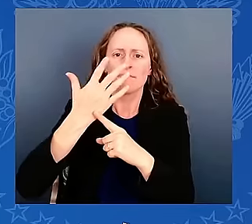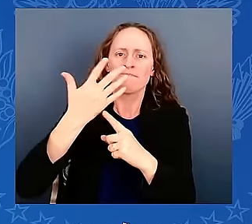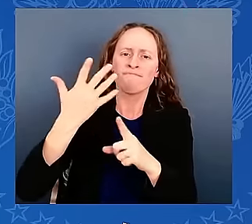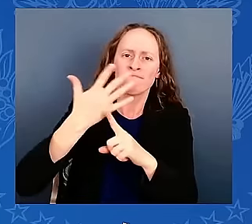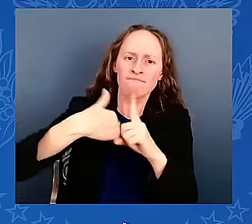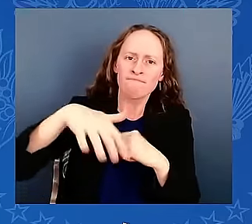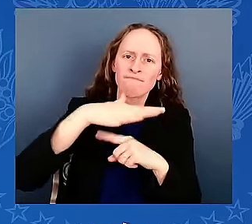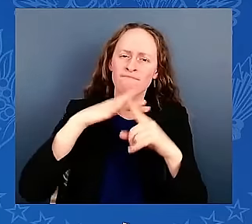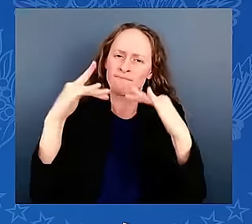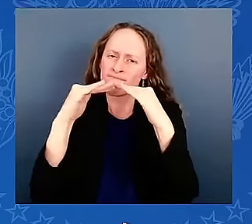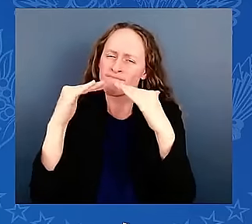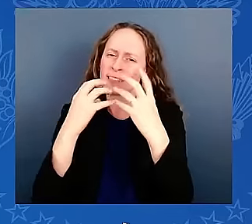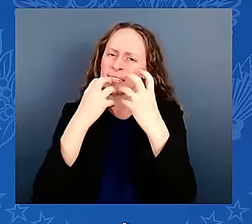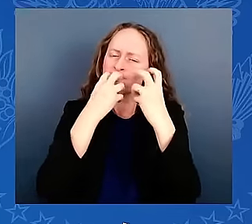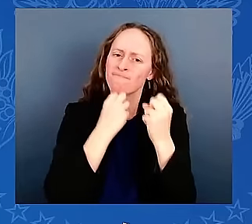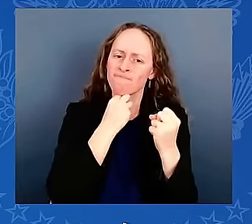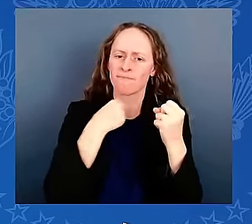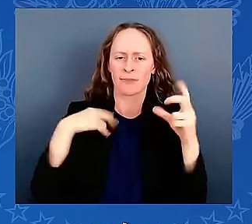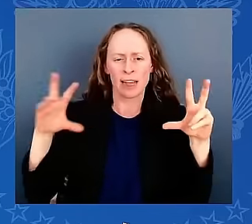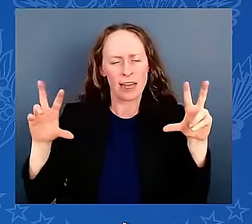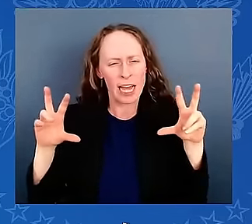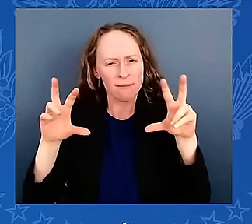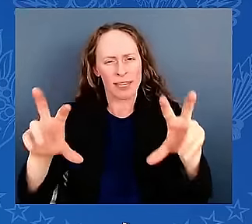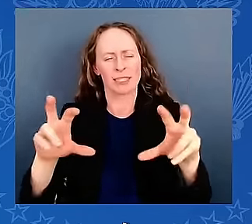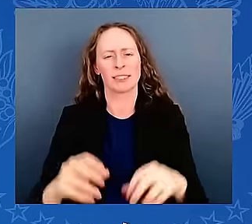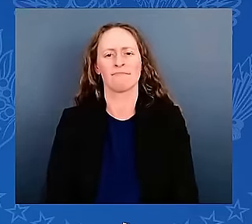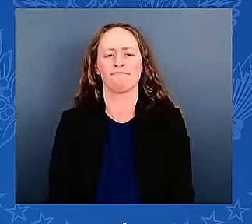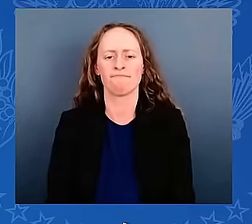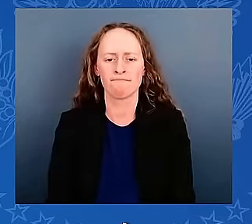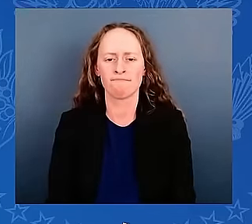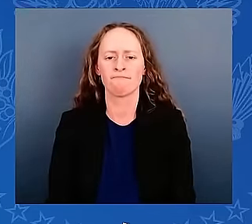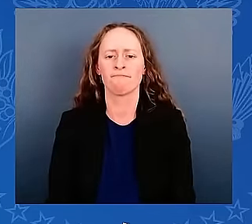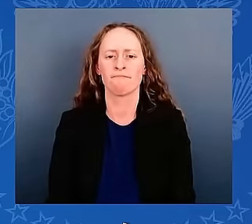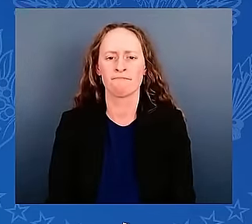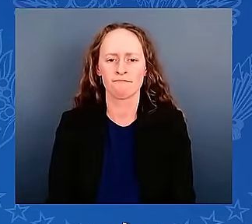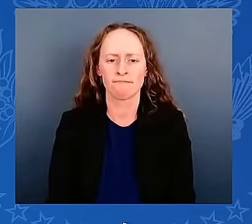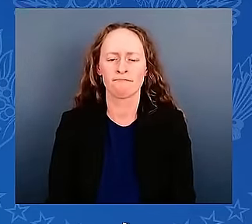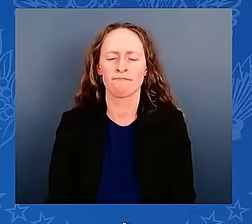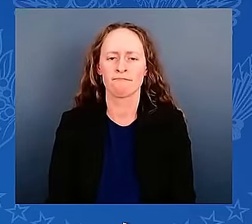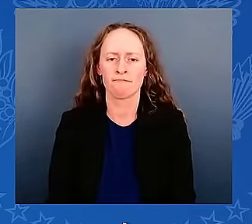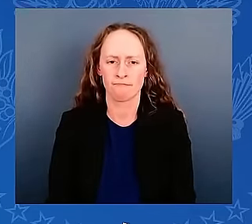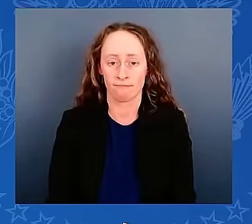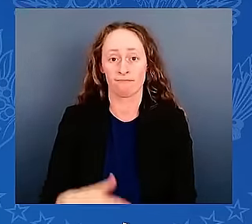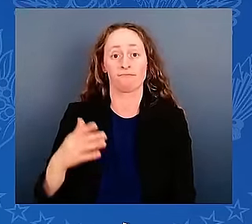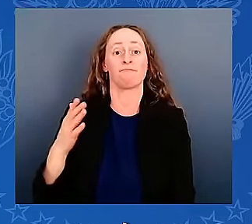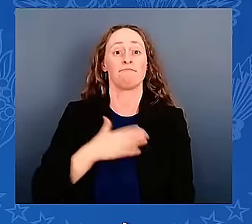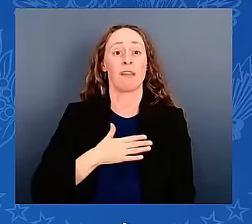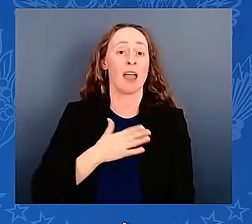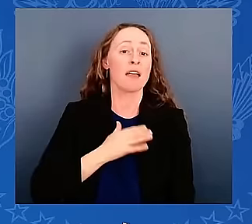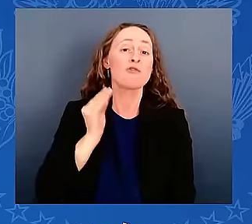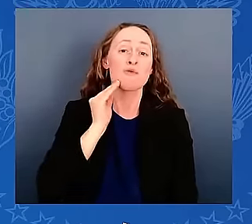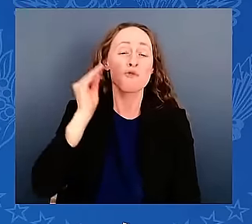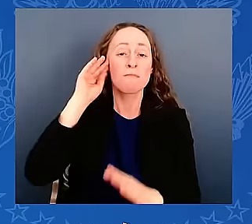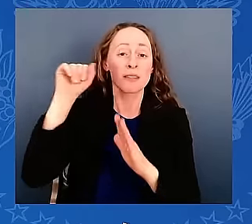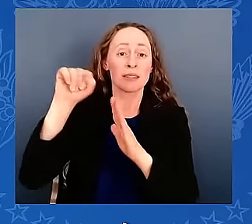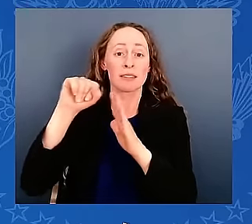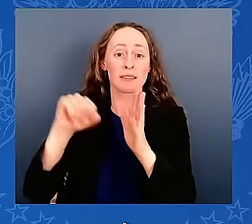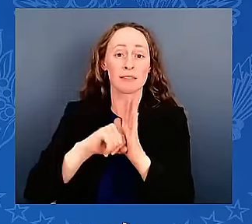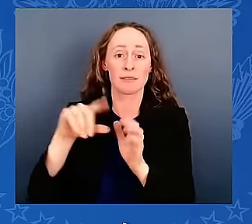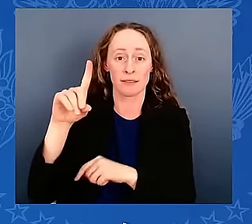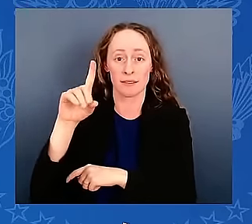Delaware, if you know, you don't, not many don't know my state. My state of Delaware has a Delaware River runs up along as